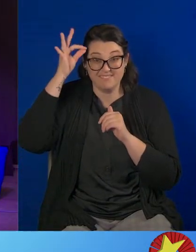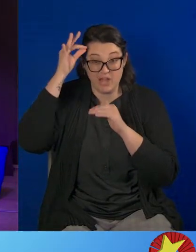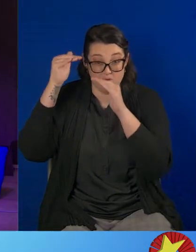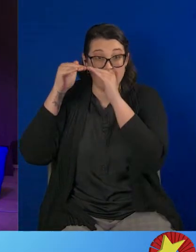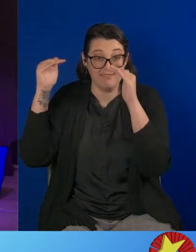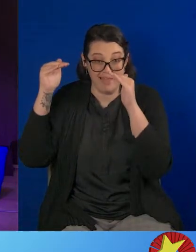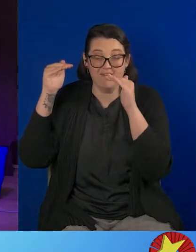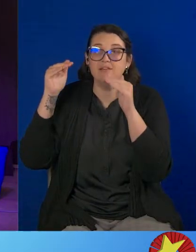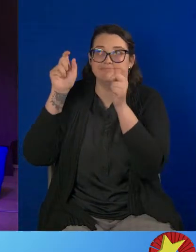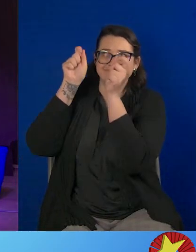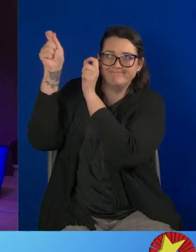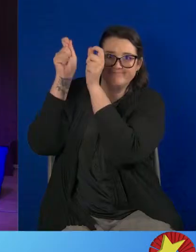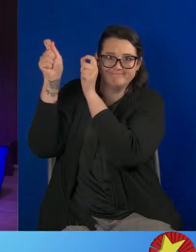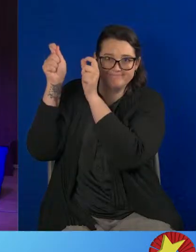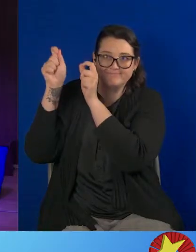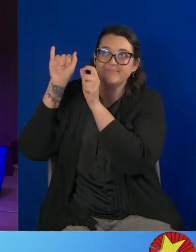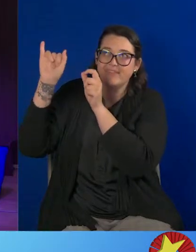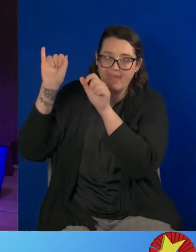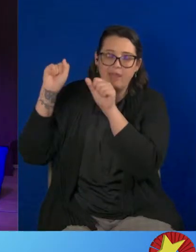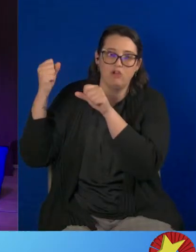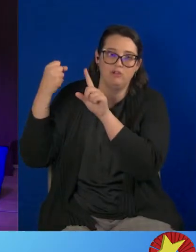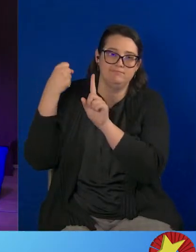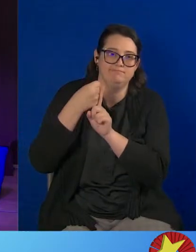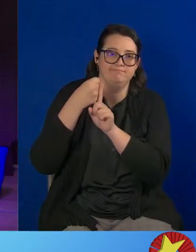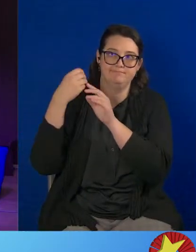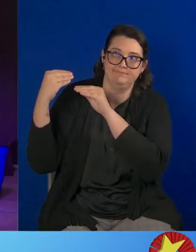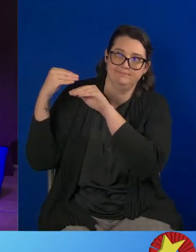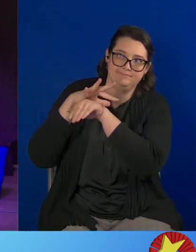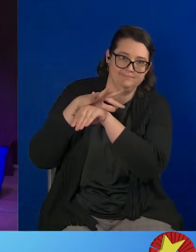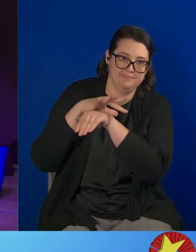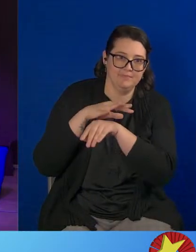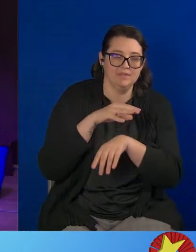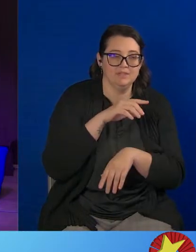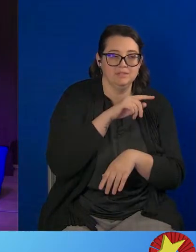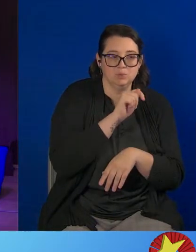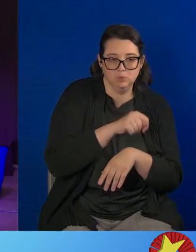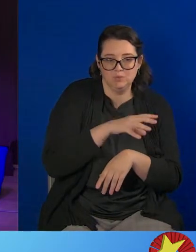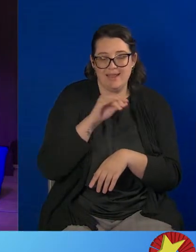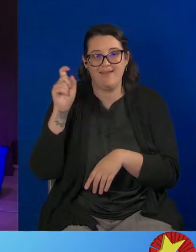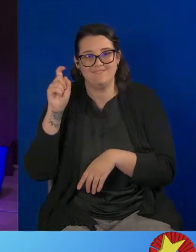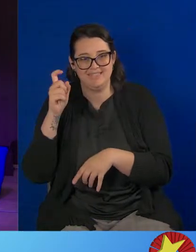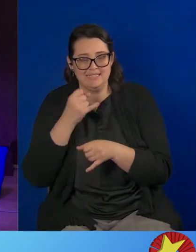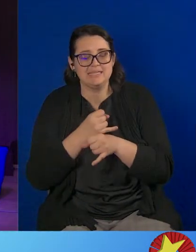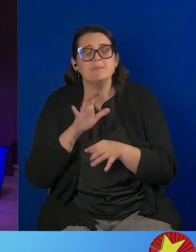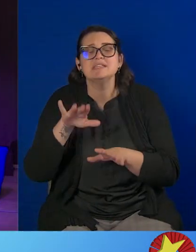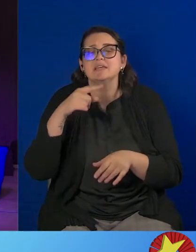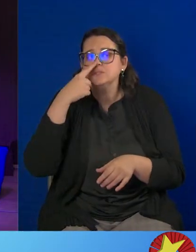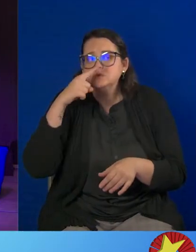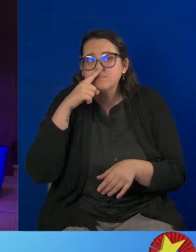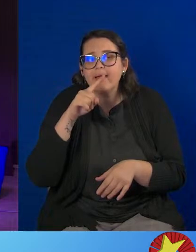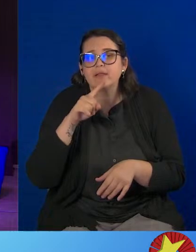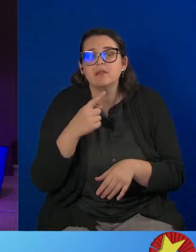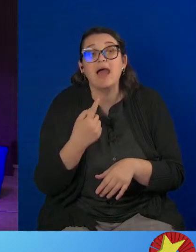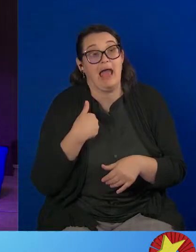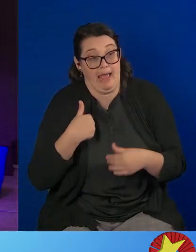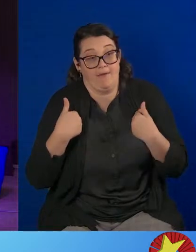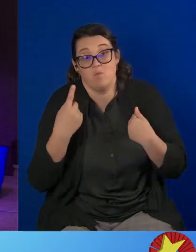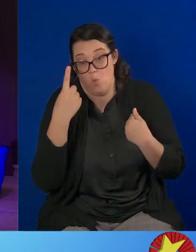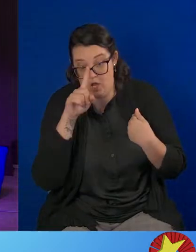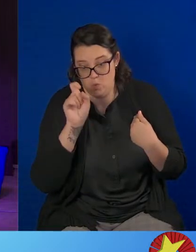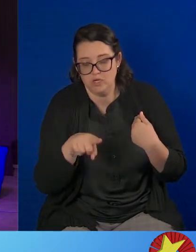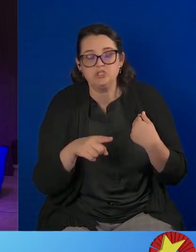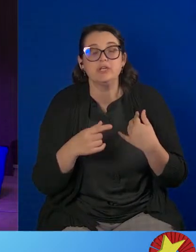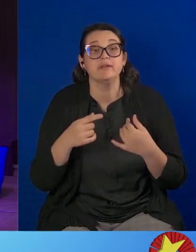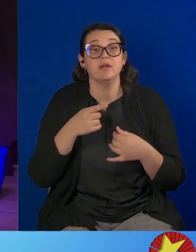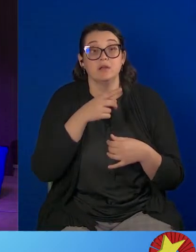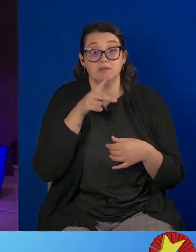federal acts that may affect both the campuses in Tucson and in Phoenix. Can you answer one question for me is, are the campuses now, the campus